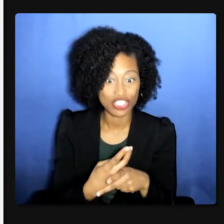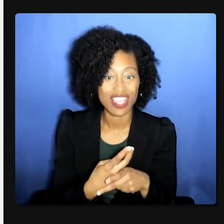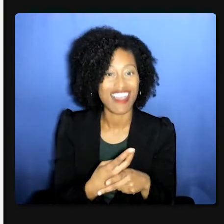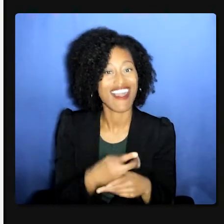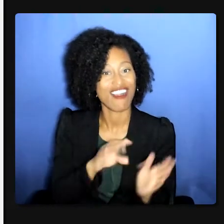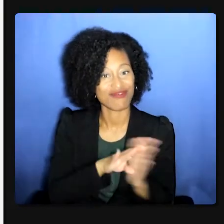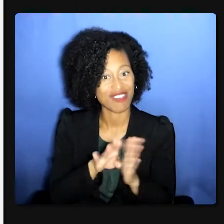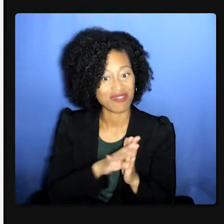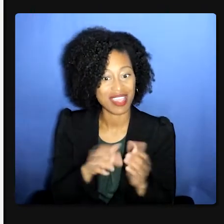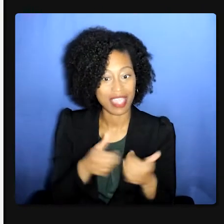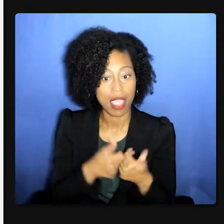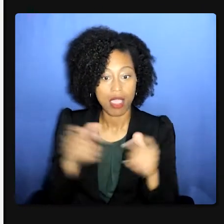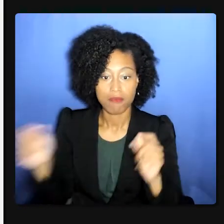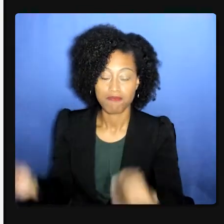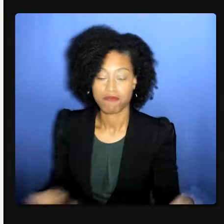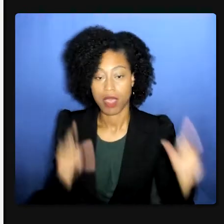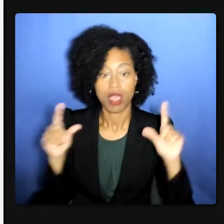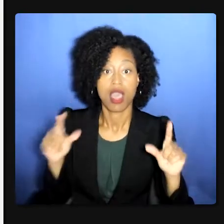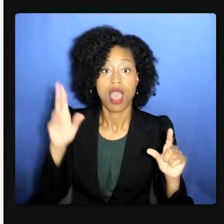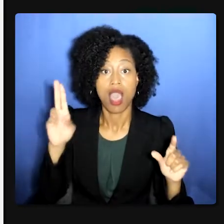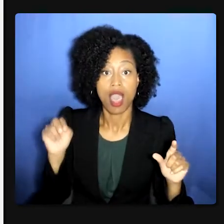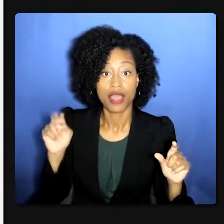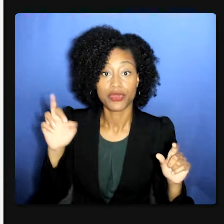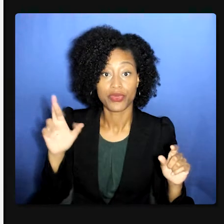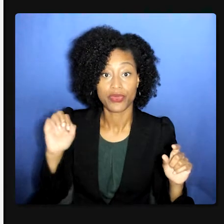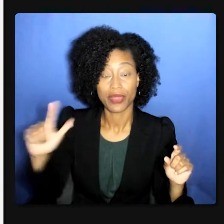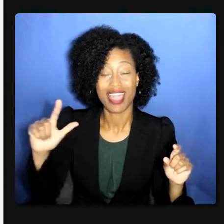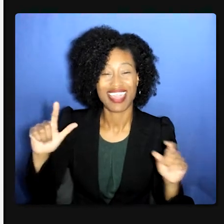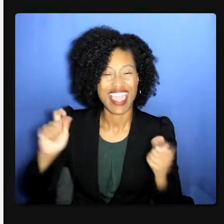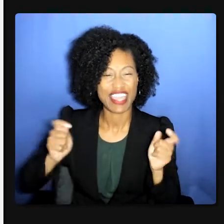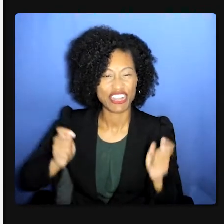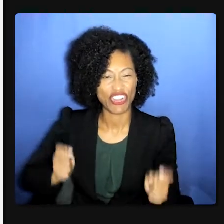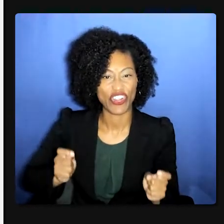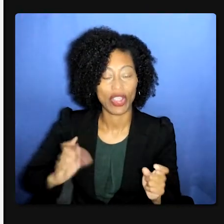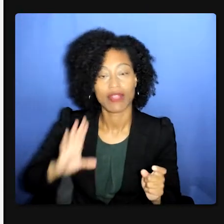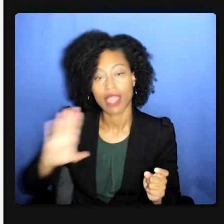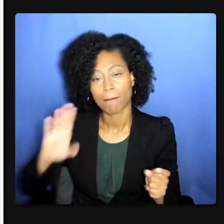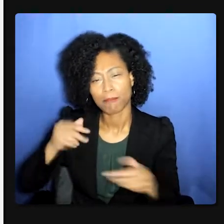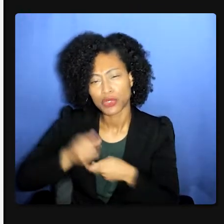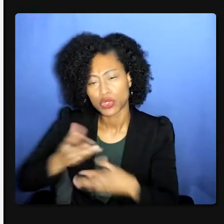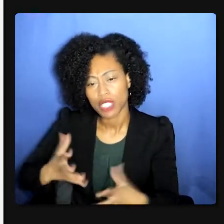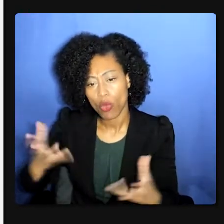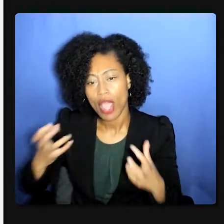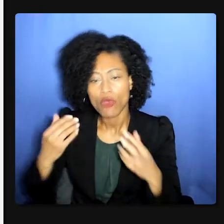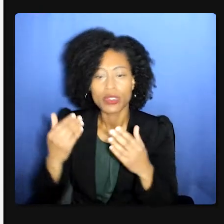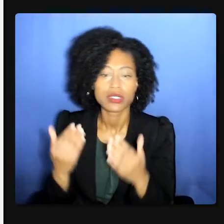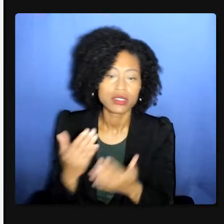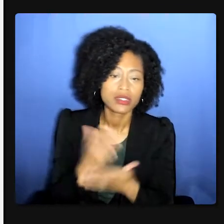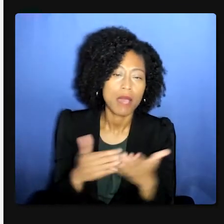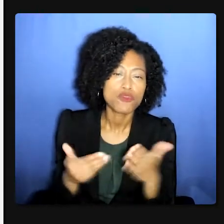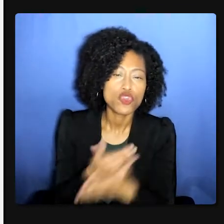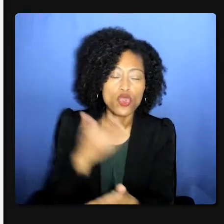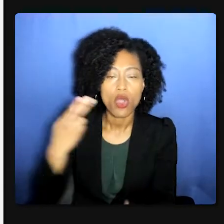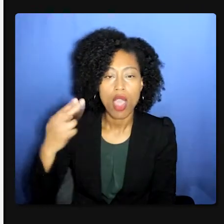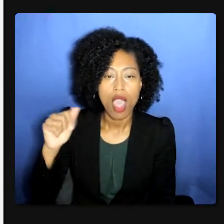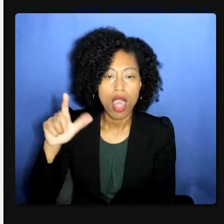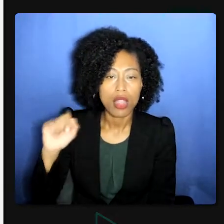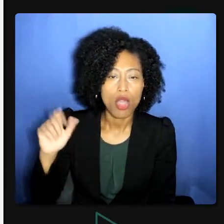Next, up comes the Unreal Editor, and just a couple of simple changes that the producer wanted with some new hollow boards.